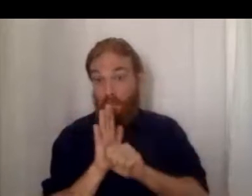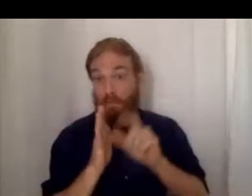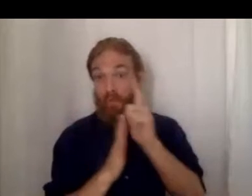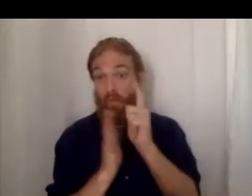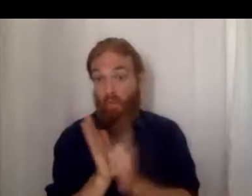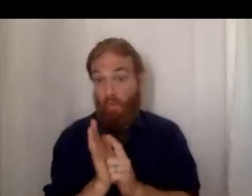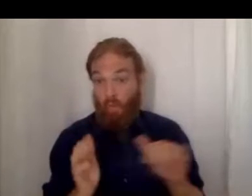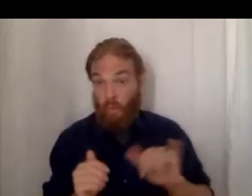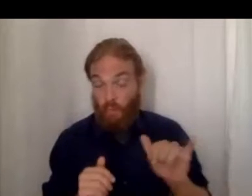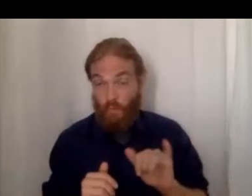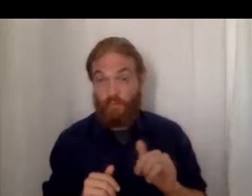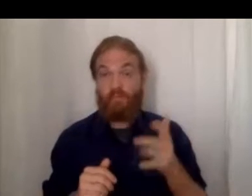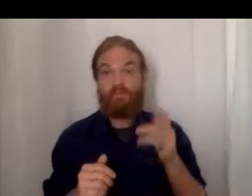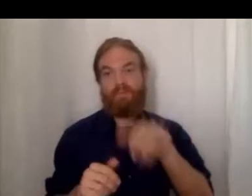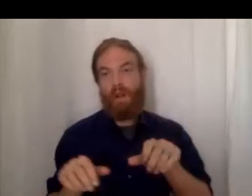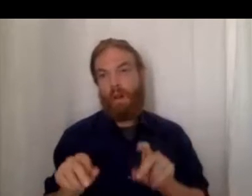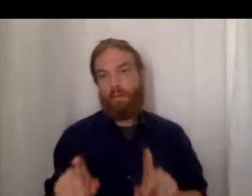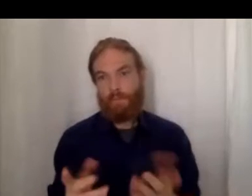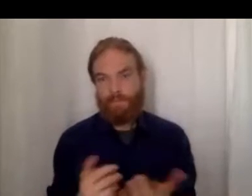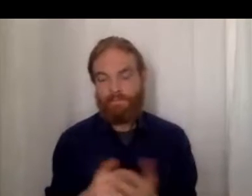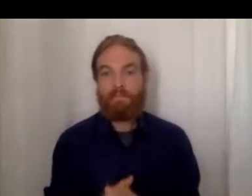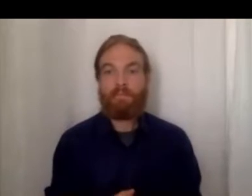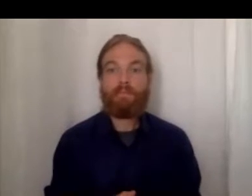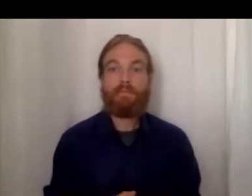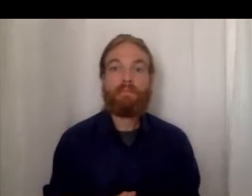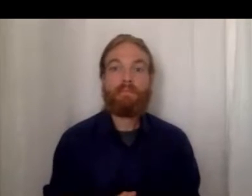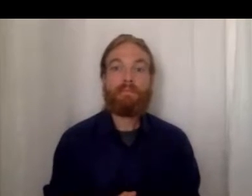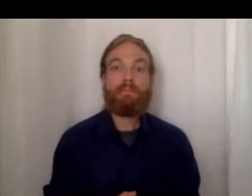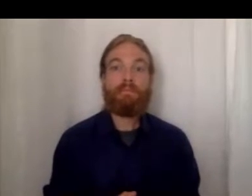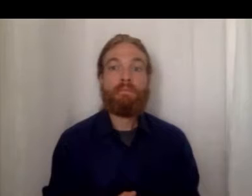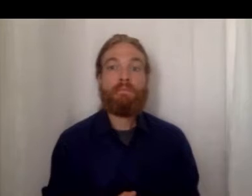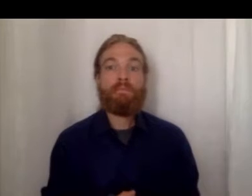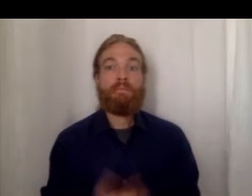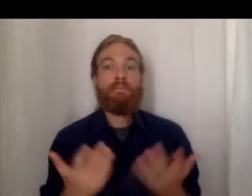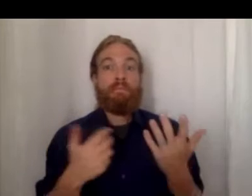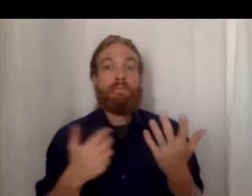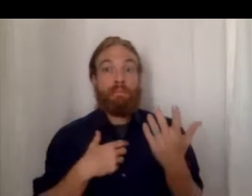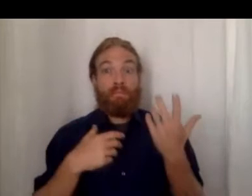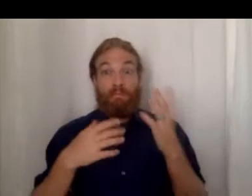forward. Are there any questions or comments before we move on to Lisa Powell?